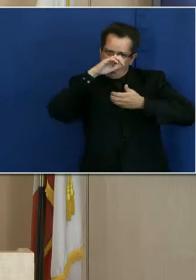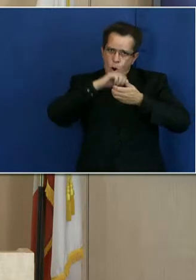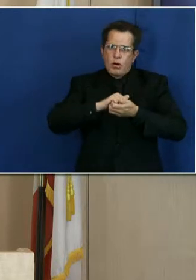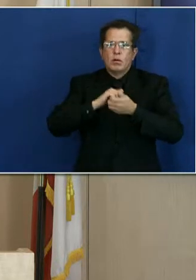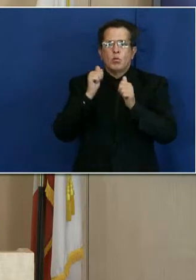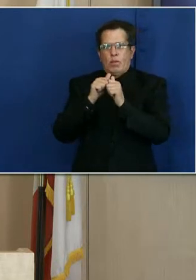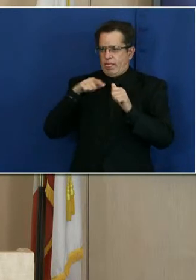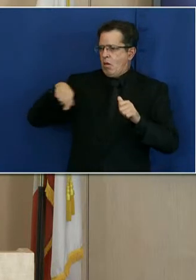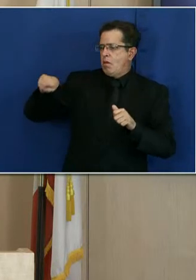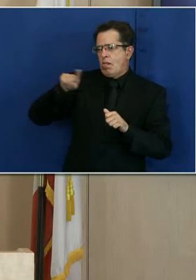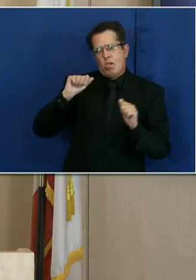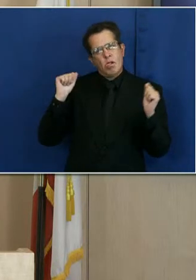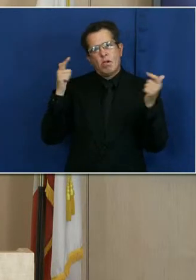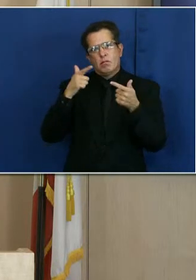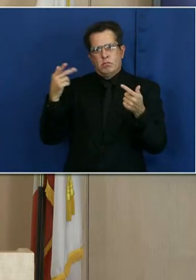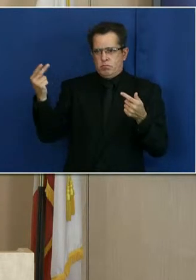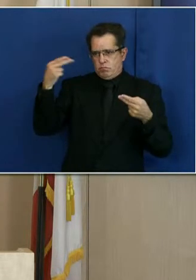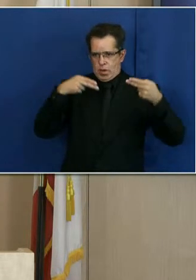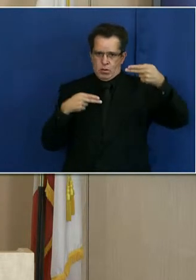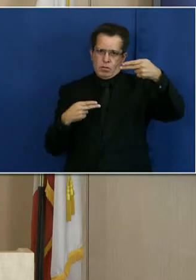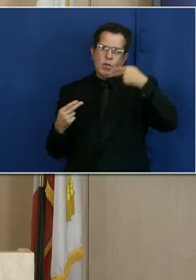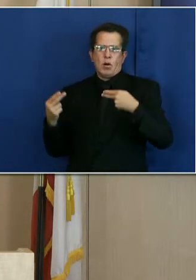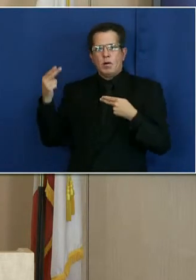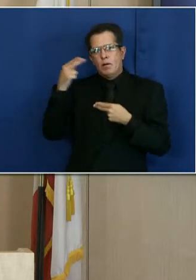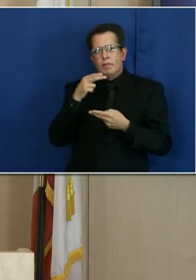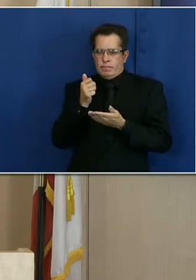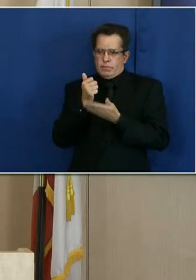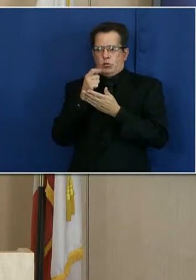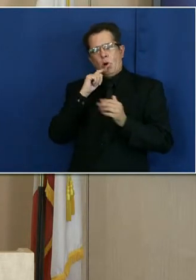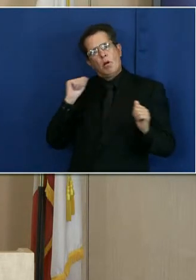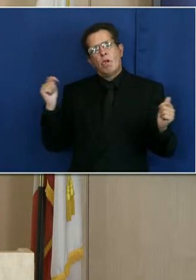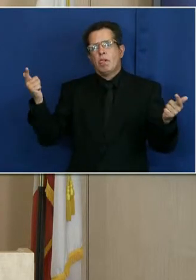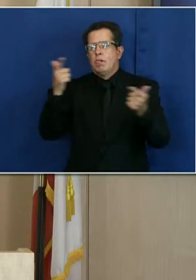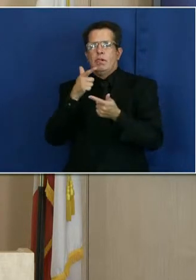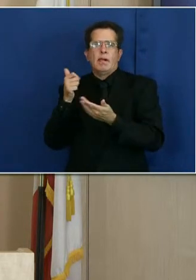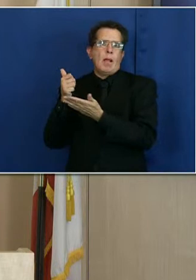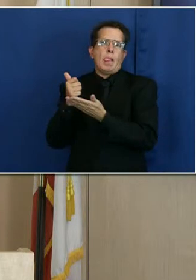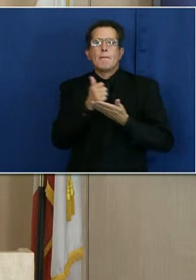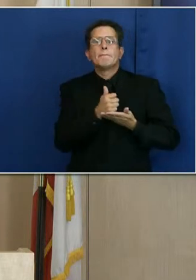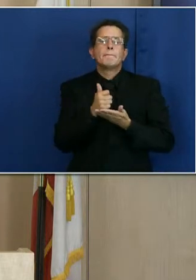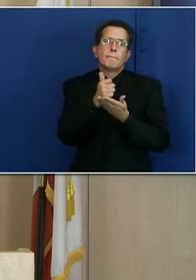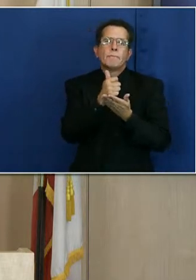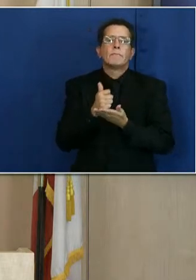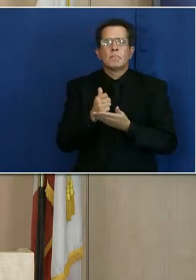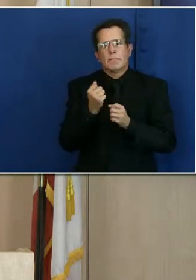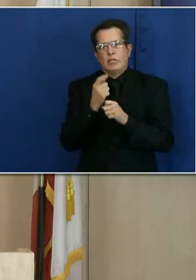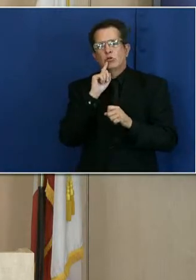our system to do our best to ensure that we're having widespread participation. Thank you.